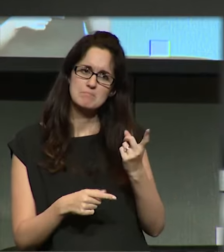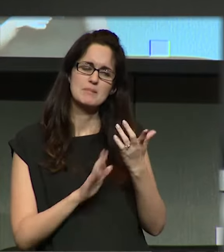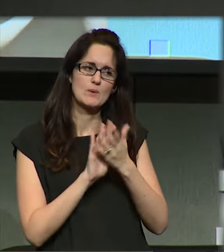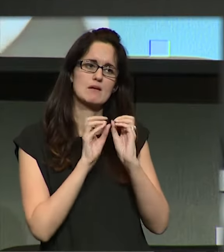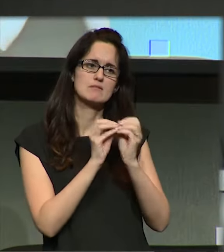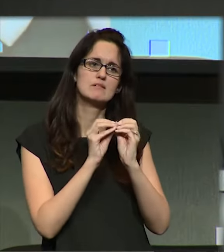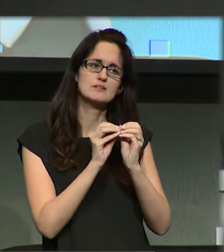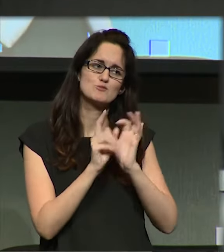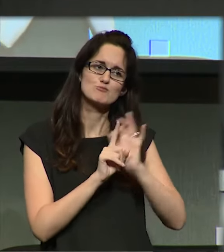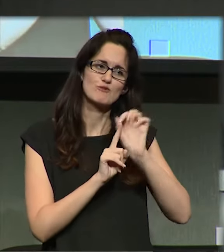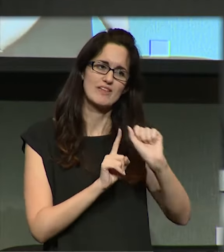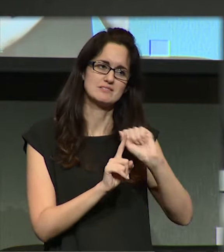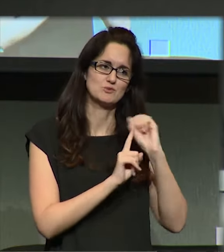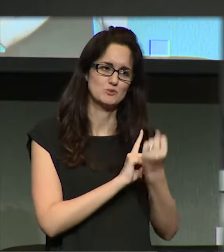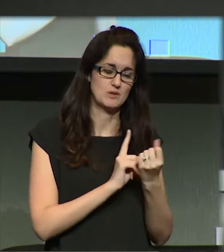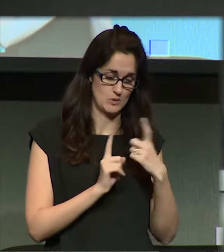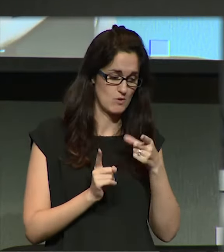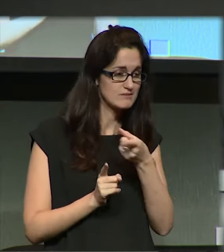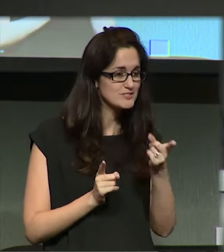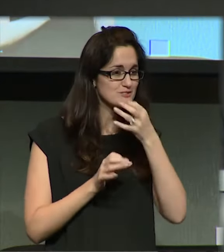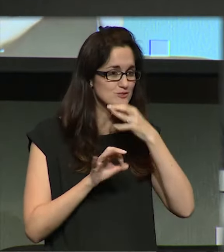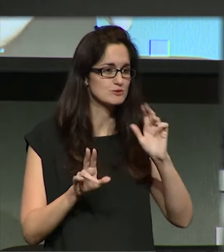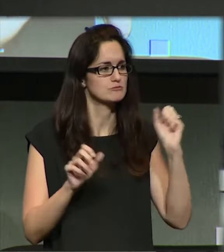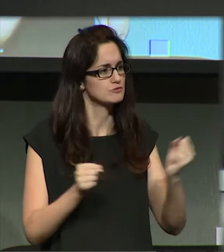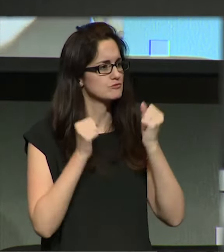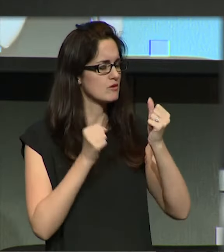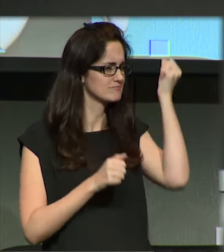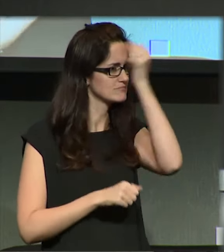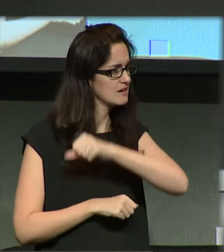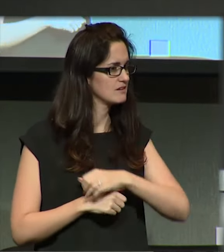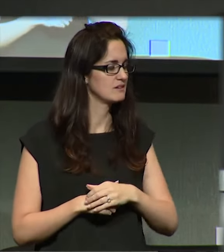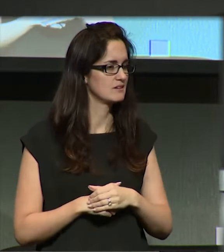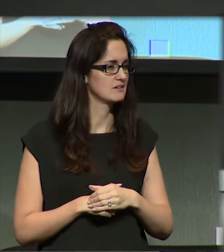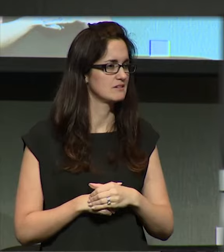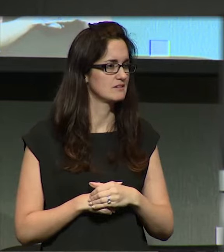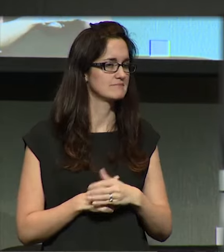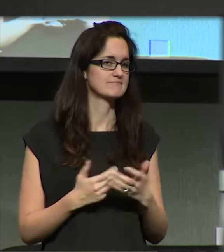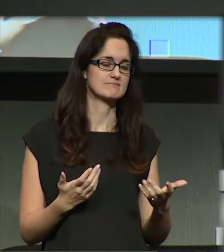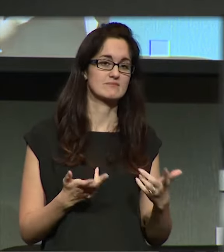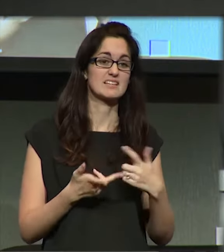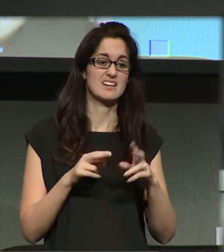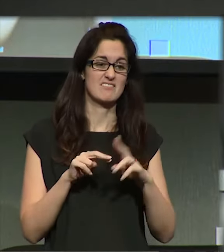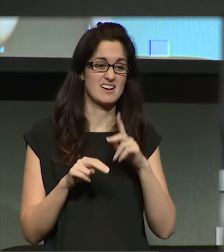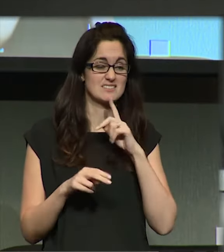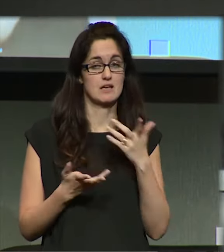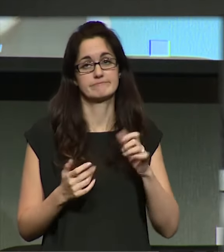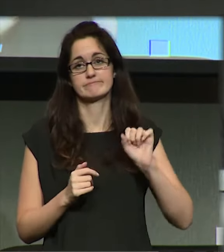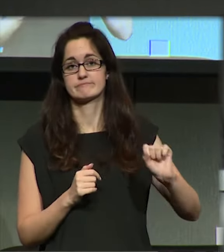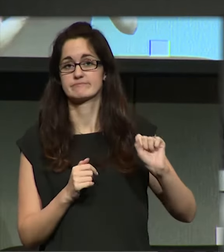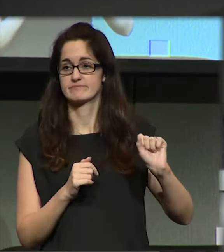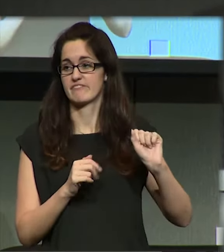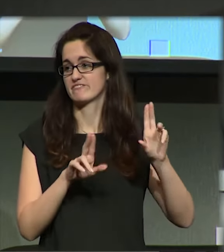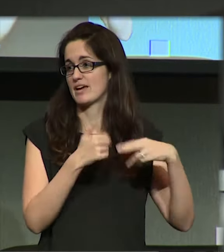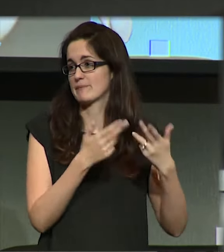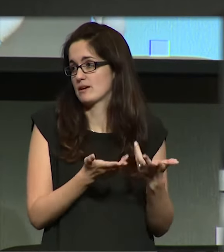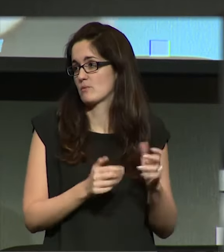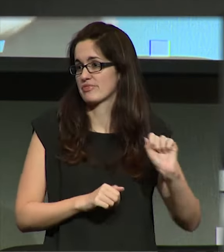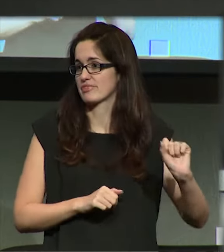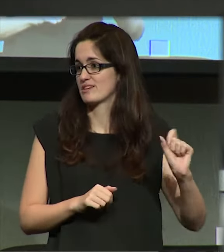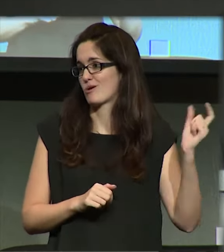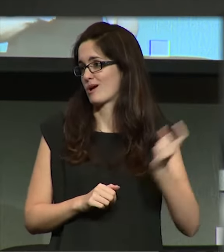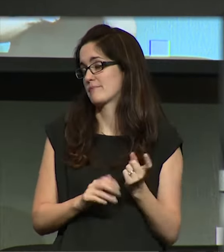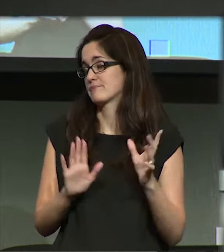together, because we want your kids to be stronger and smarter. If I just say, oh no, it's the parents don't send their kids to school and that's just